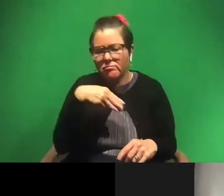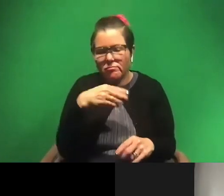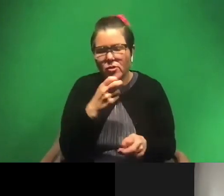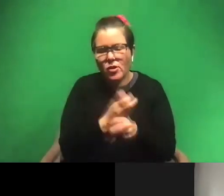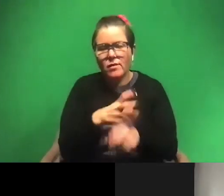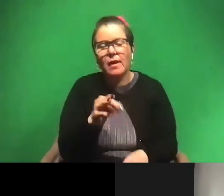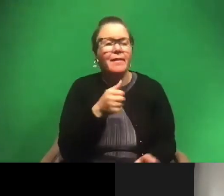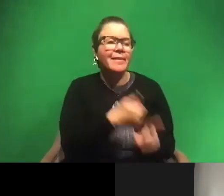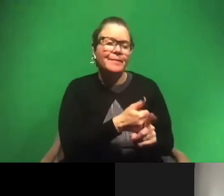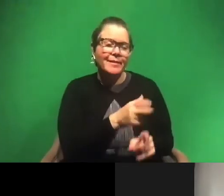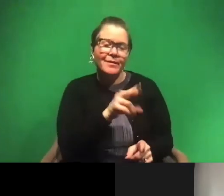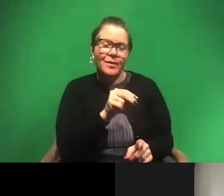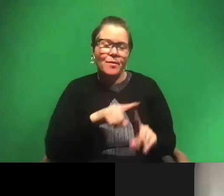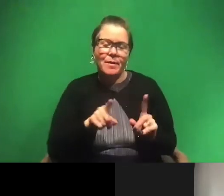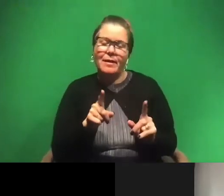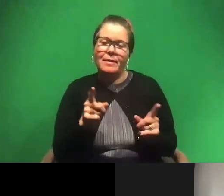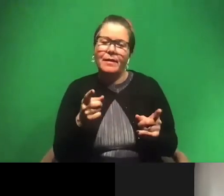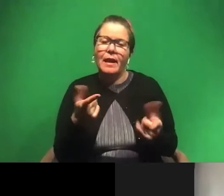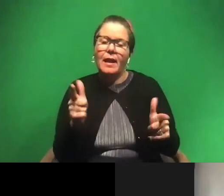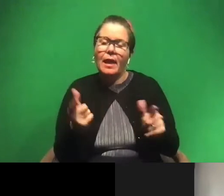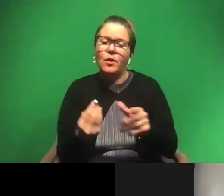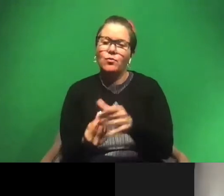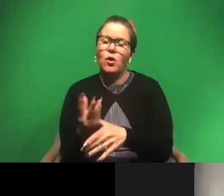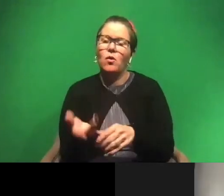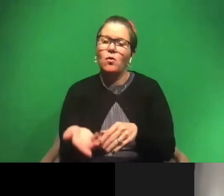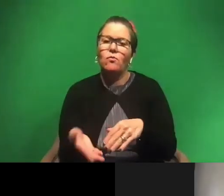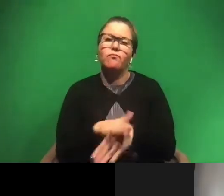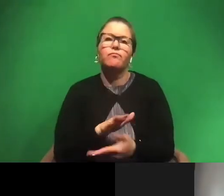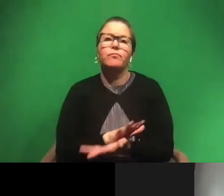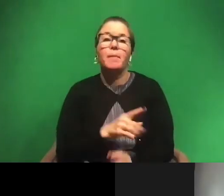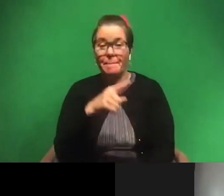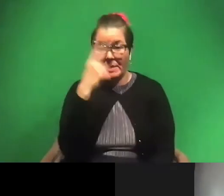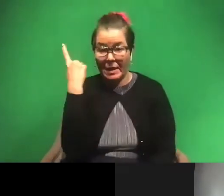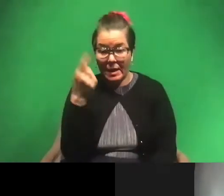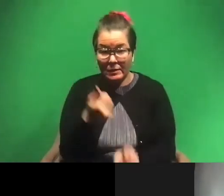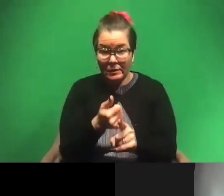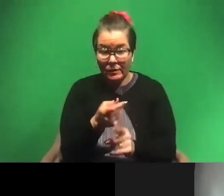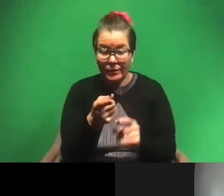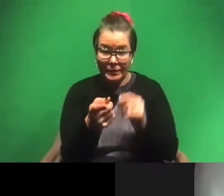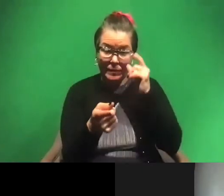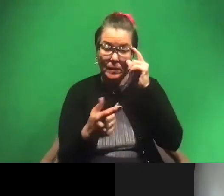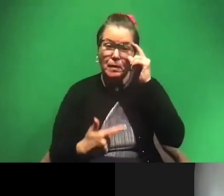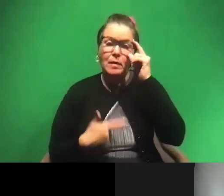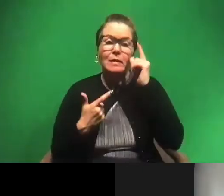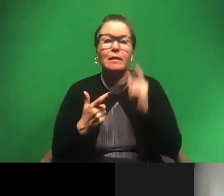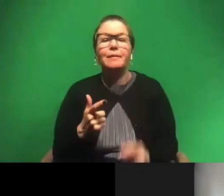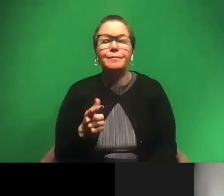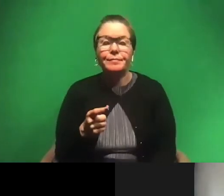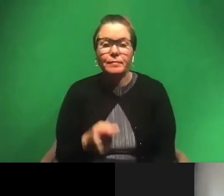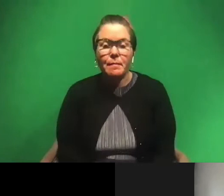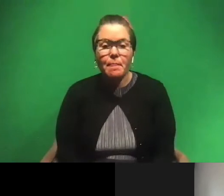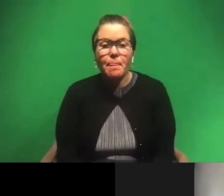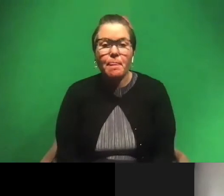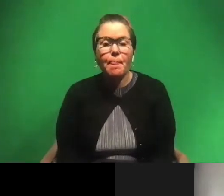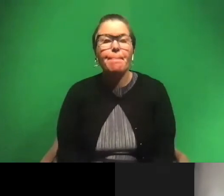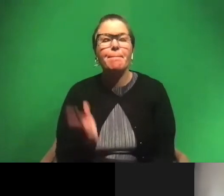it themselves, but they allow it to grow. But something like a black abalone, so this one lives in the intertidal, and when they weren't